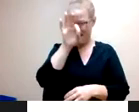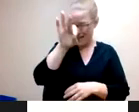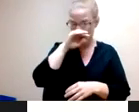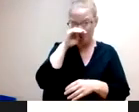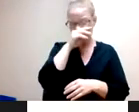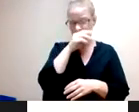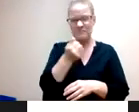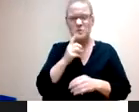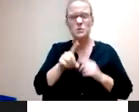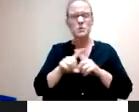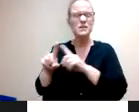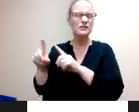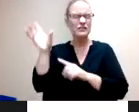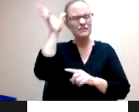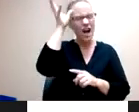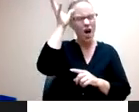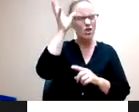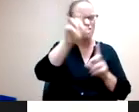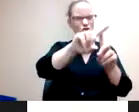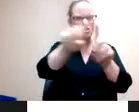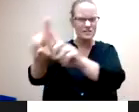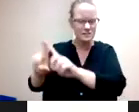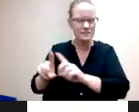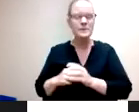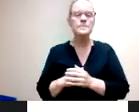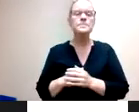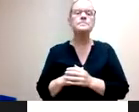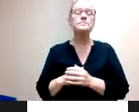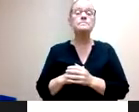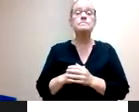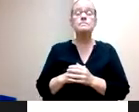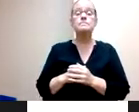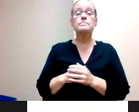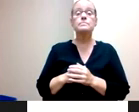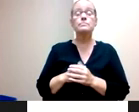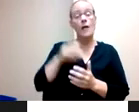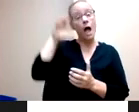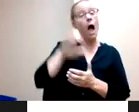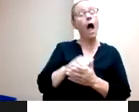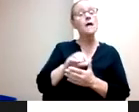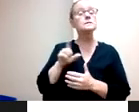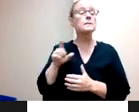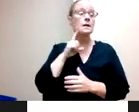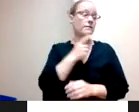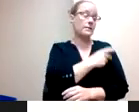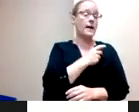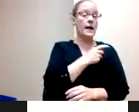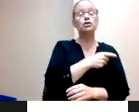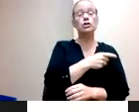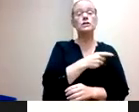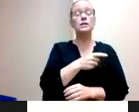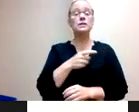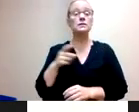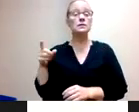different sets of fathers. And the husband of the patient was